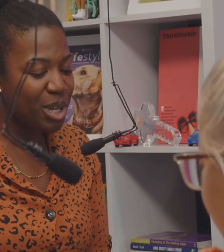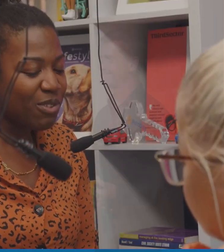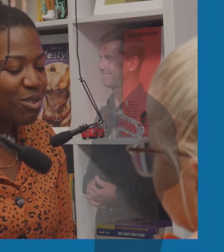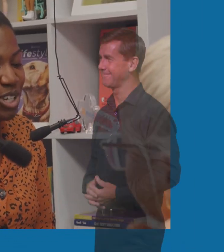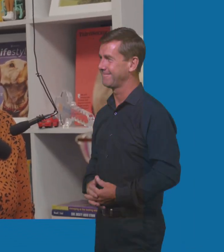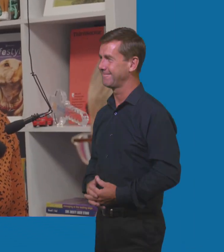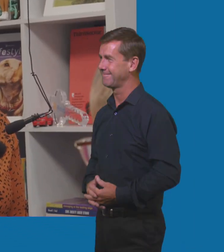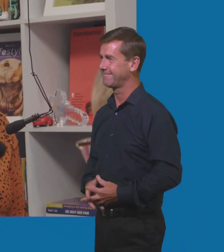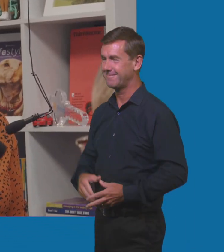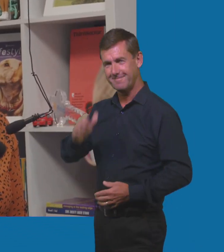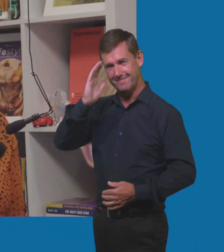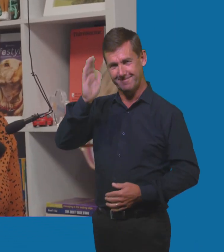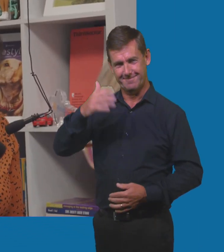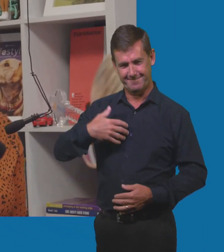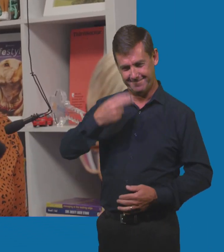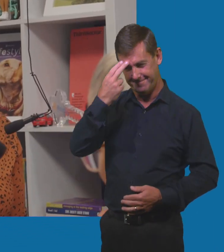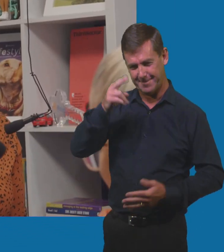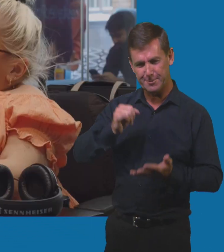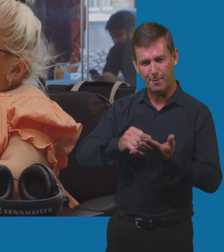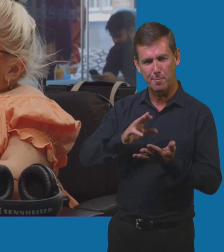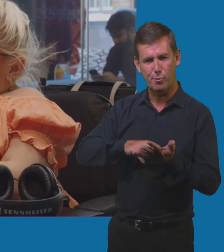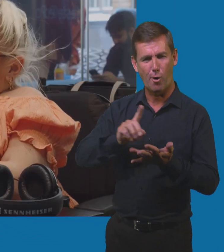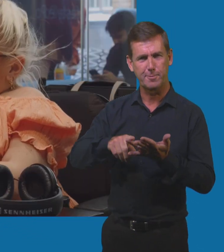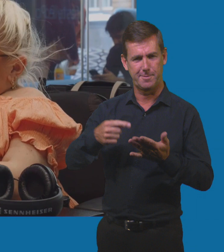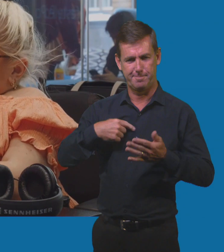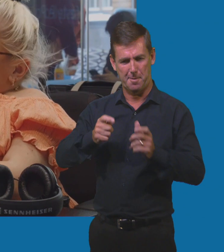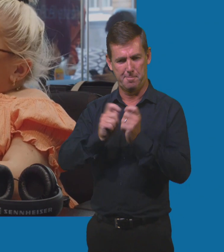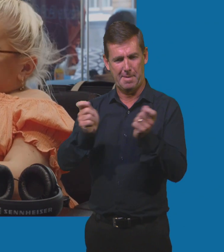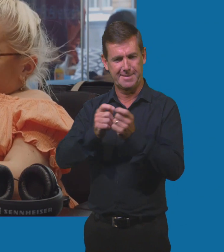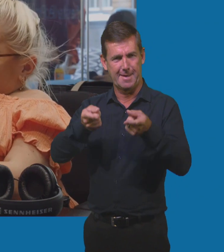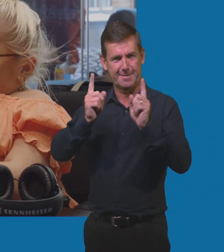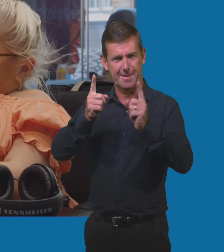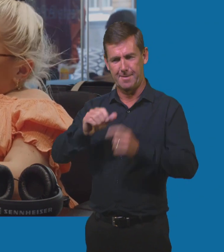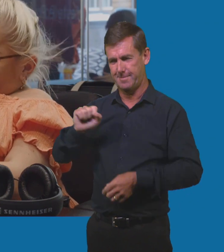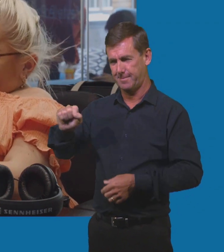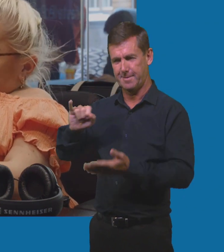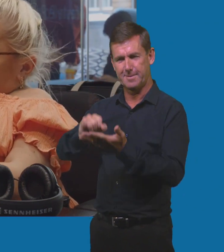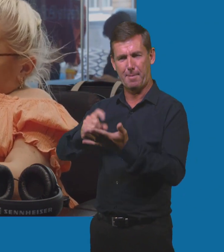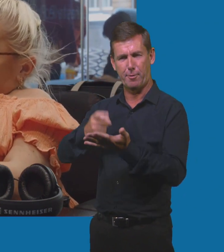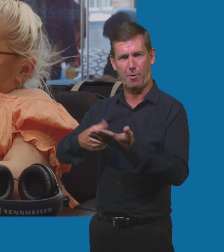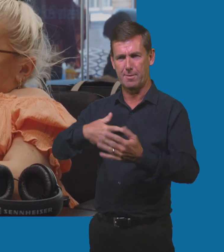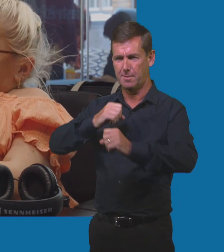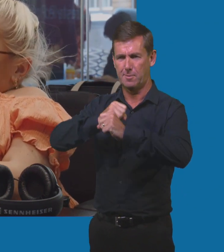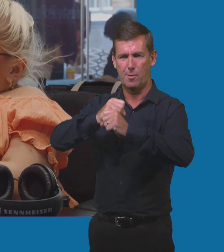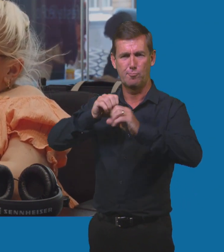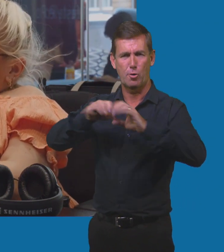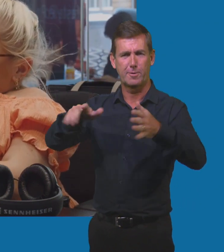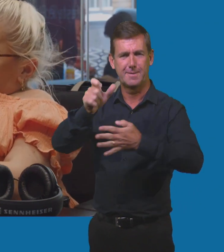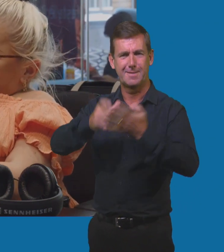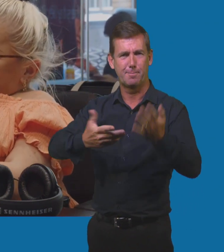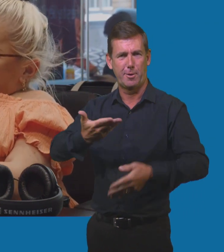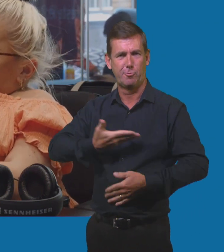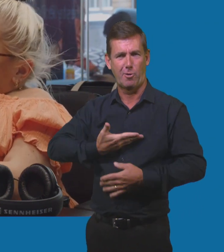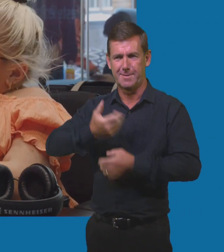Hi, I'm Sophie Marie Odom, Lifestyle Magazine's editor. And I'm Samantha Rank, broadcaster and disability rights campaigner. And a